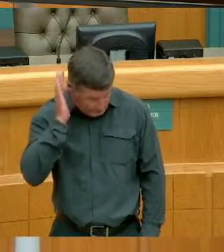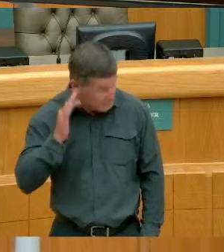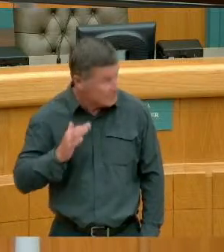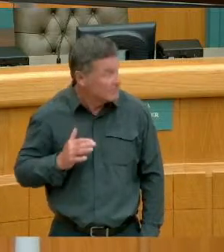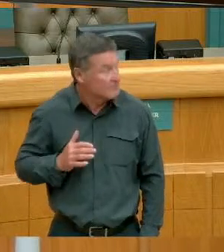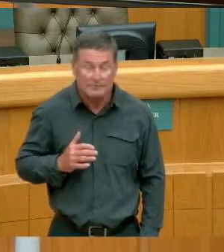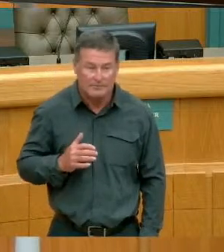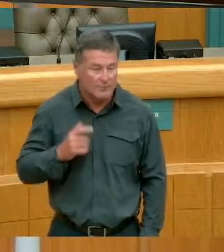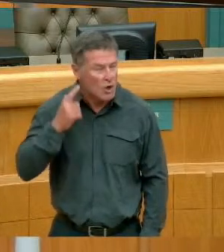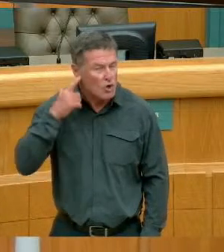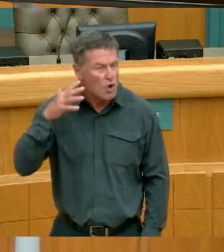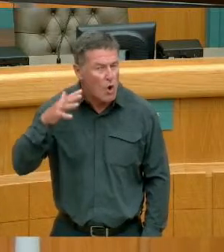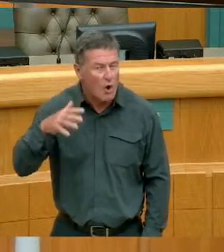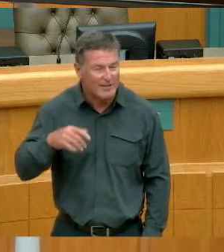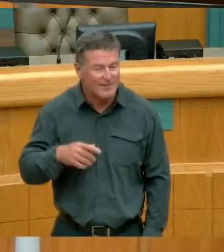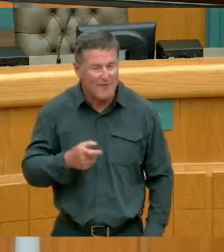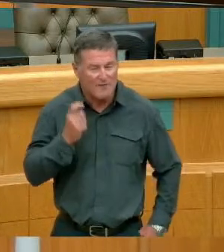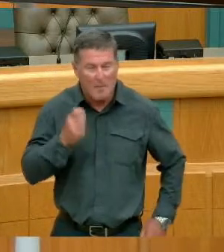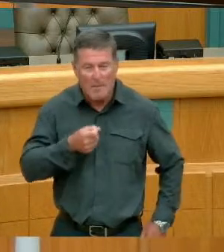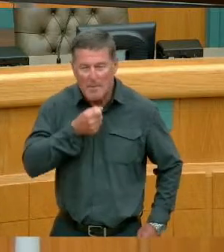Okay, now it's on, right?